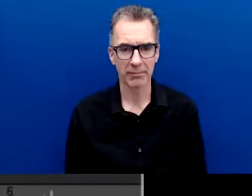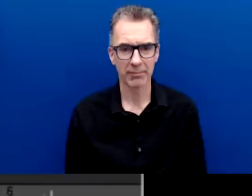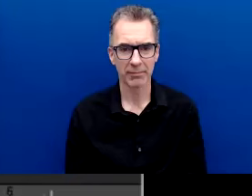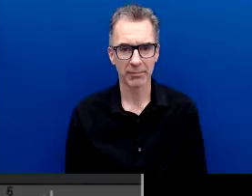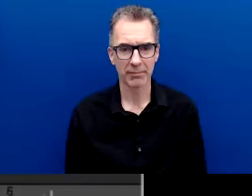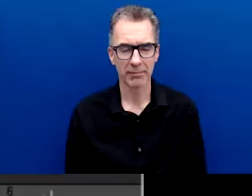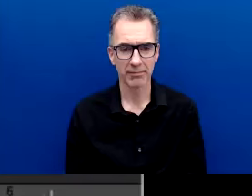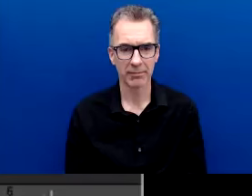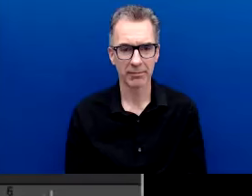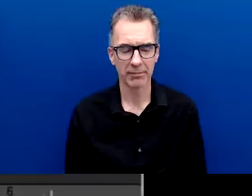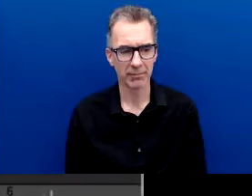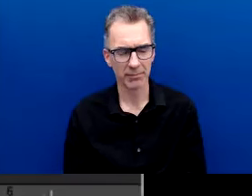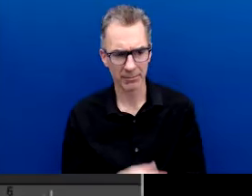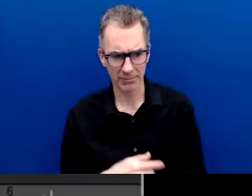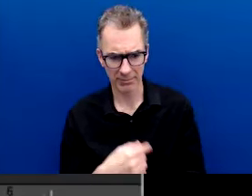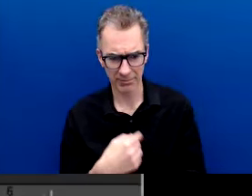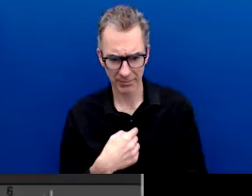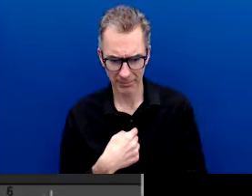Make sure I'm unmuted this time.